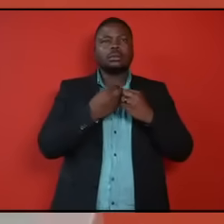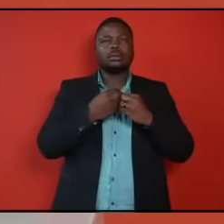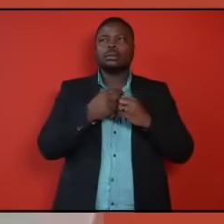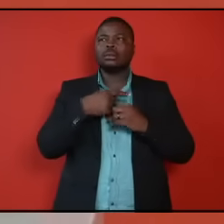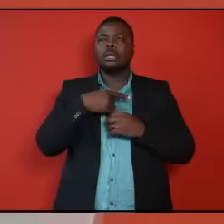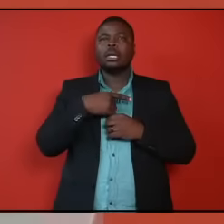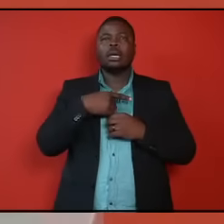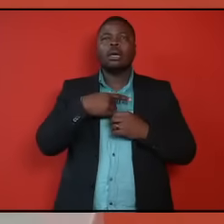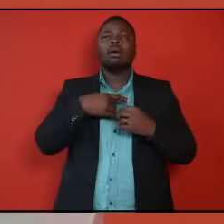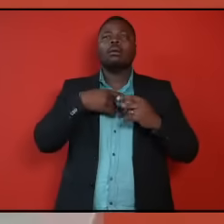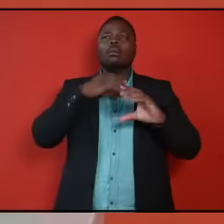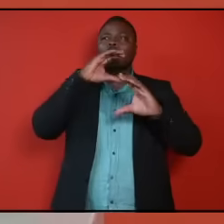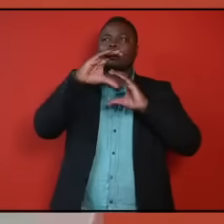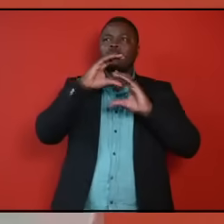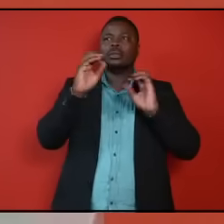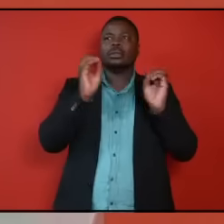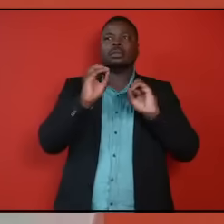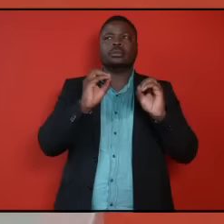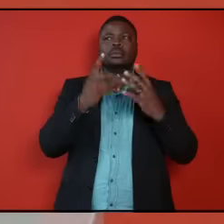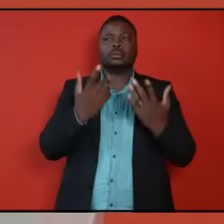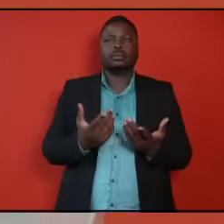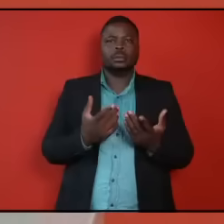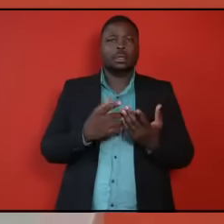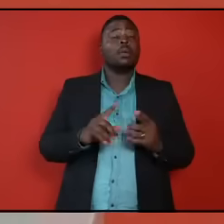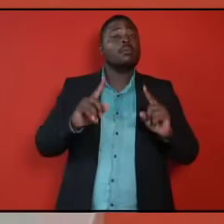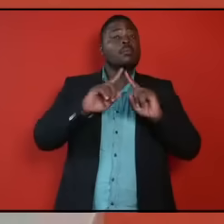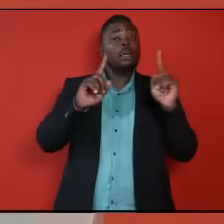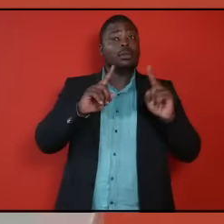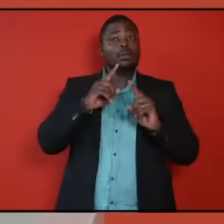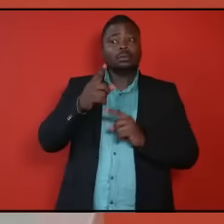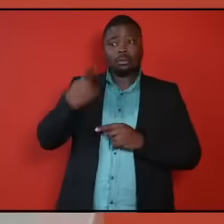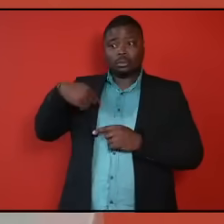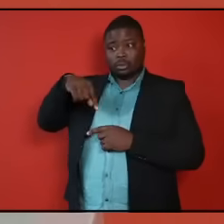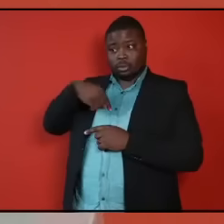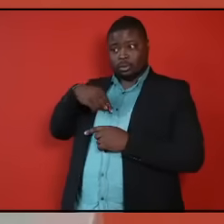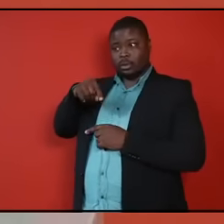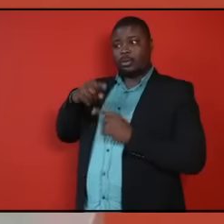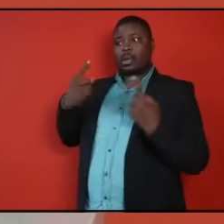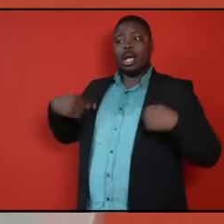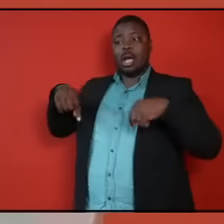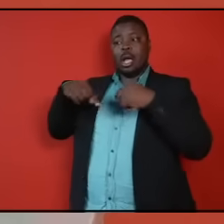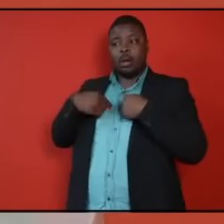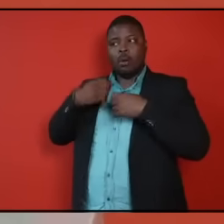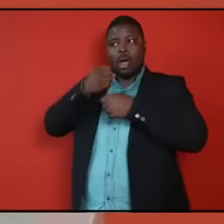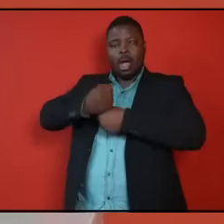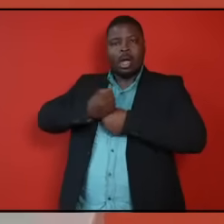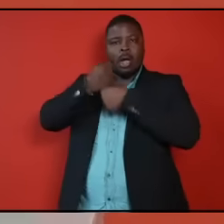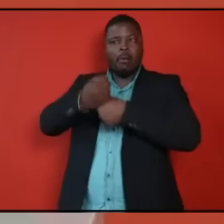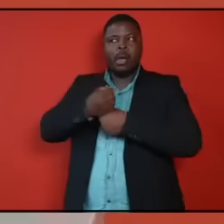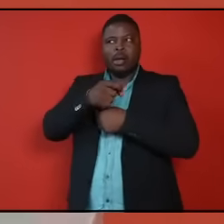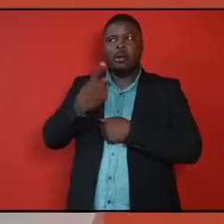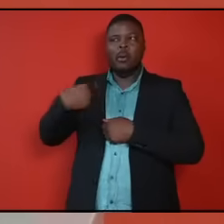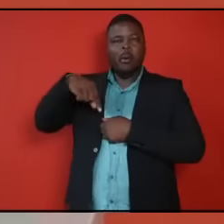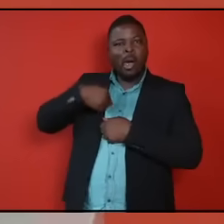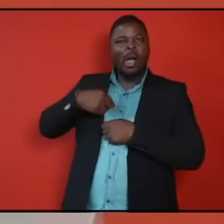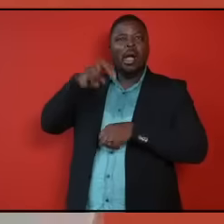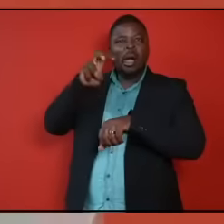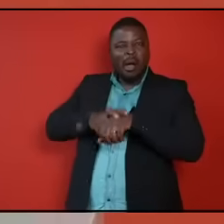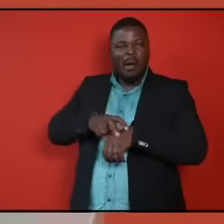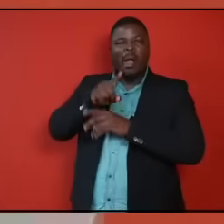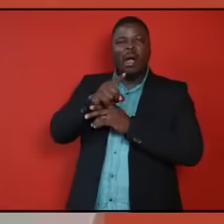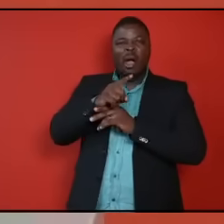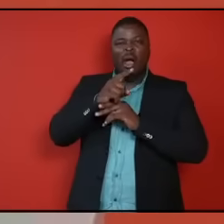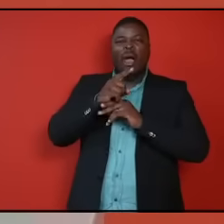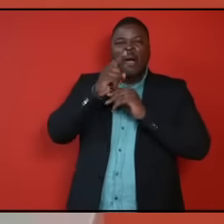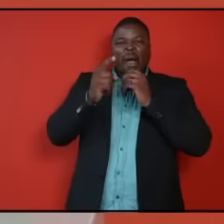So we need, as part of our campaign, we need products of black people on the